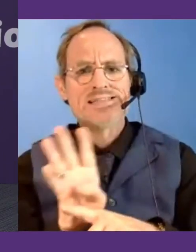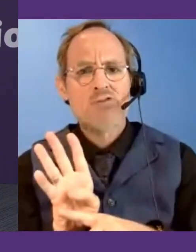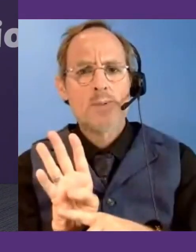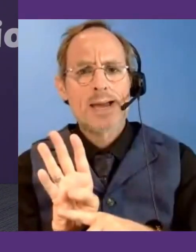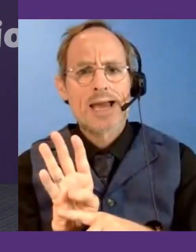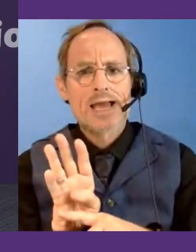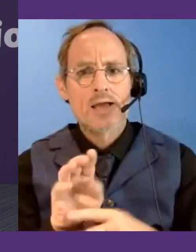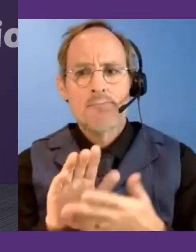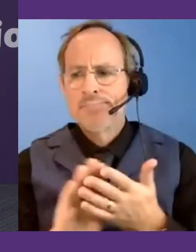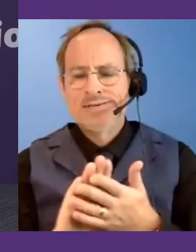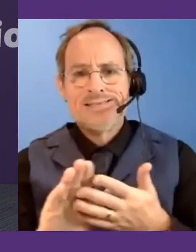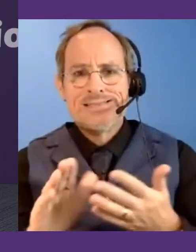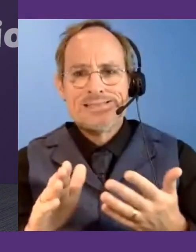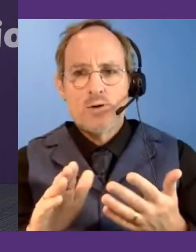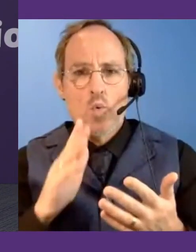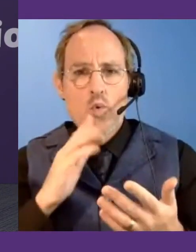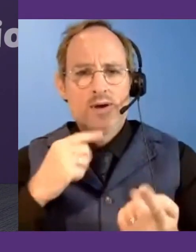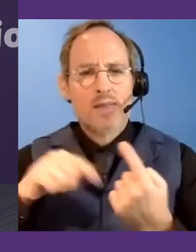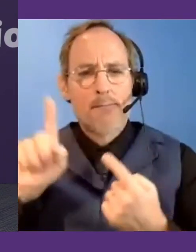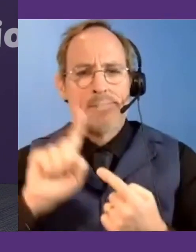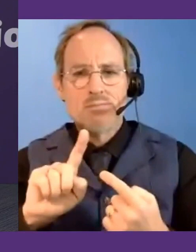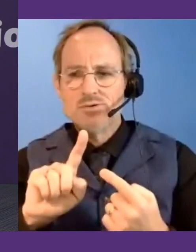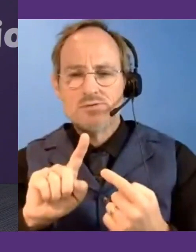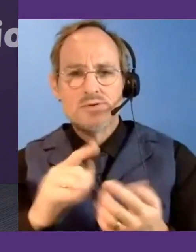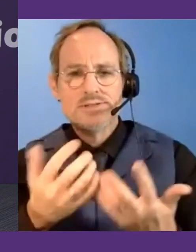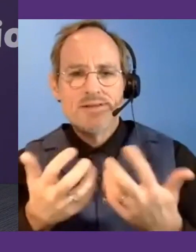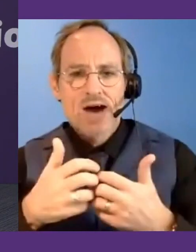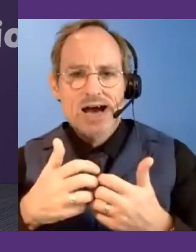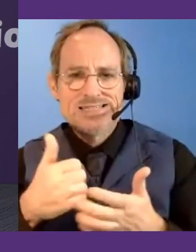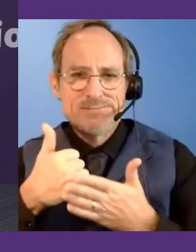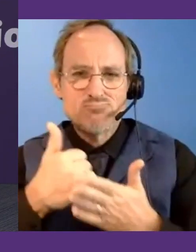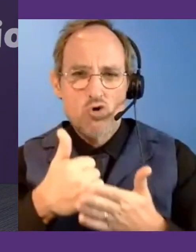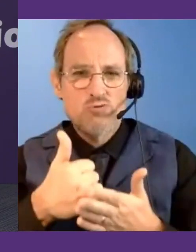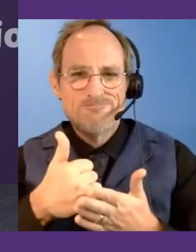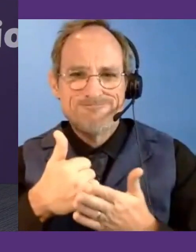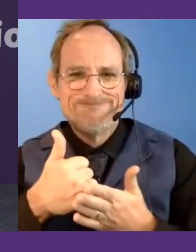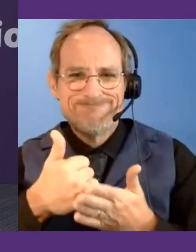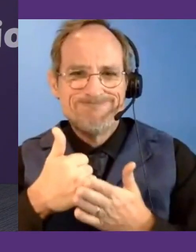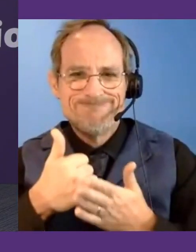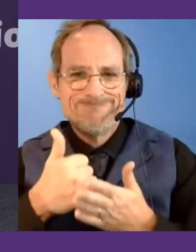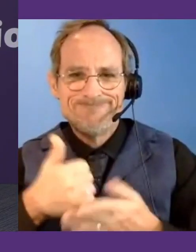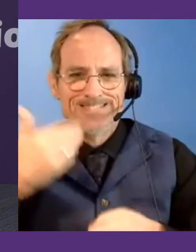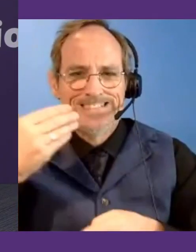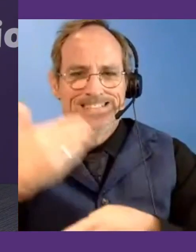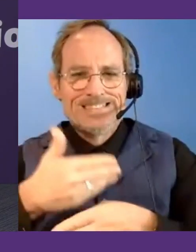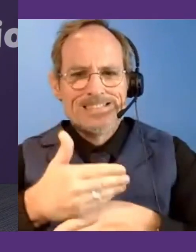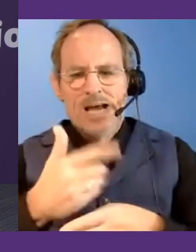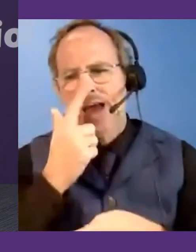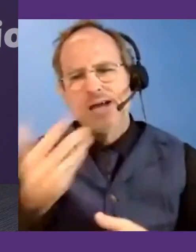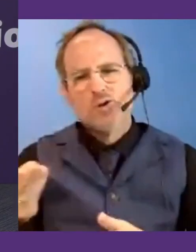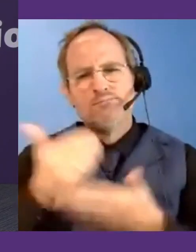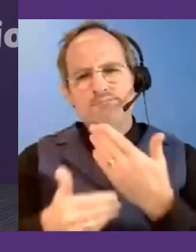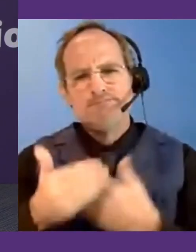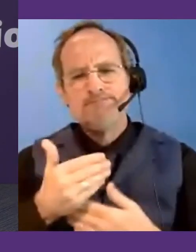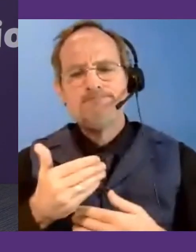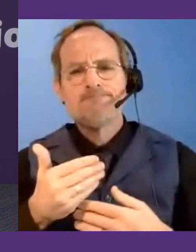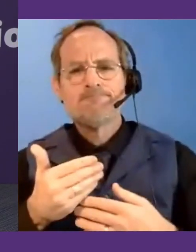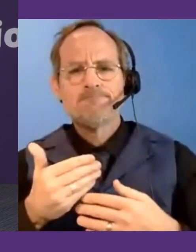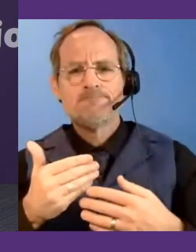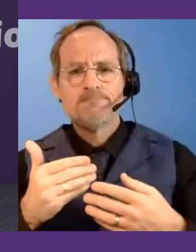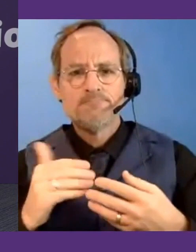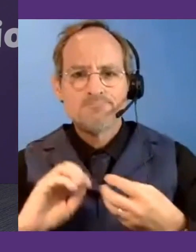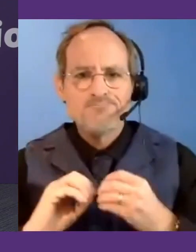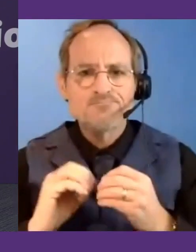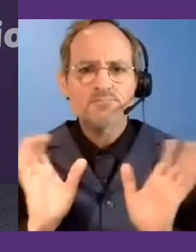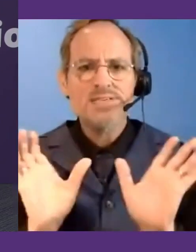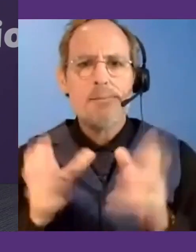need when they've got the devices. So could you tell me a little bit about the DCMS project? The Department of Culture, Media and Sports. Always a